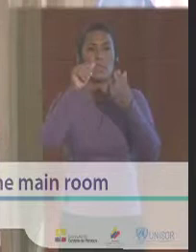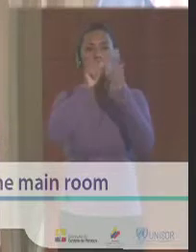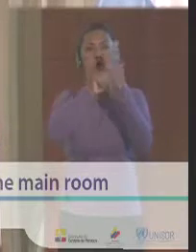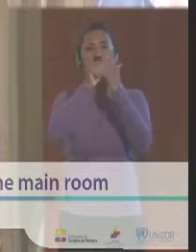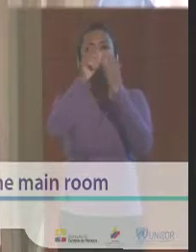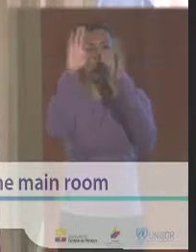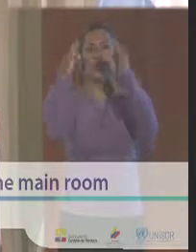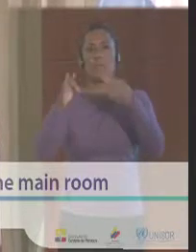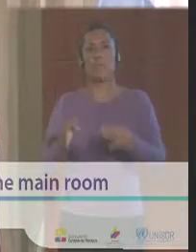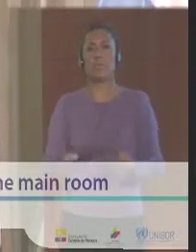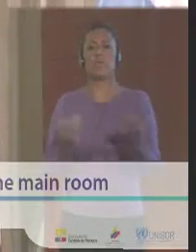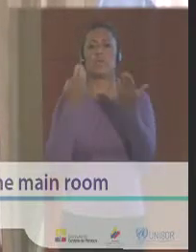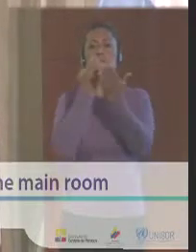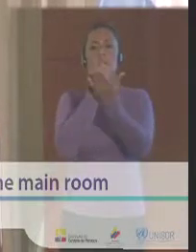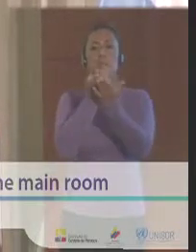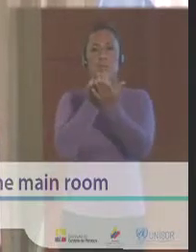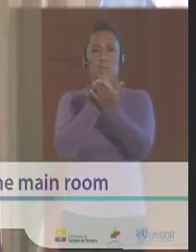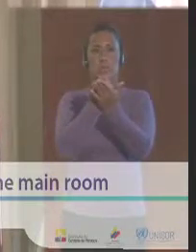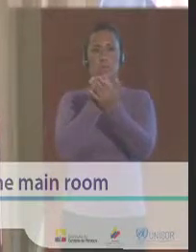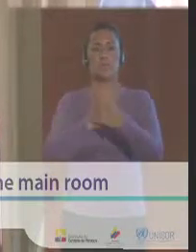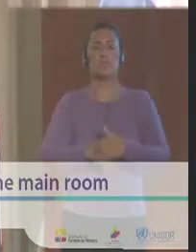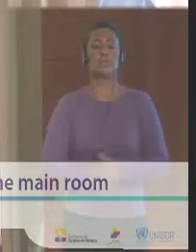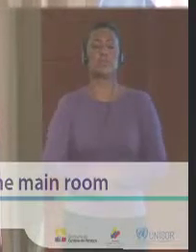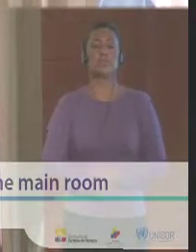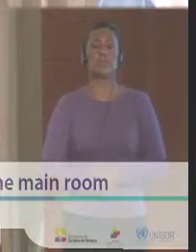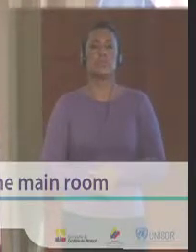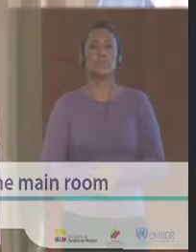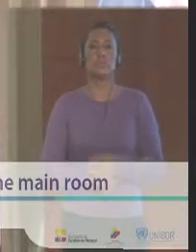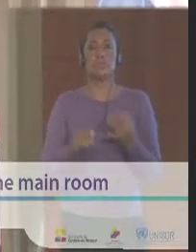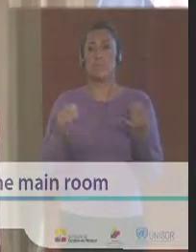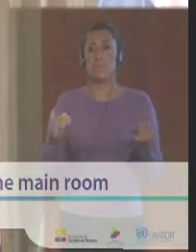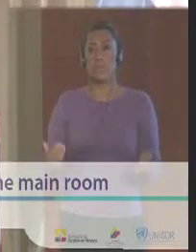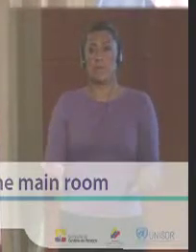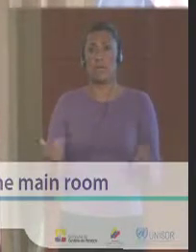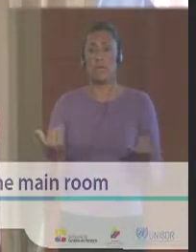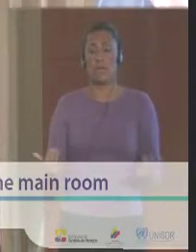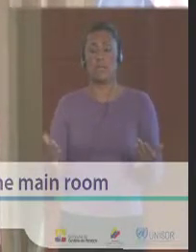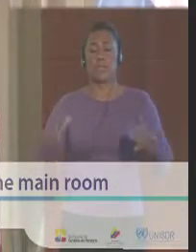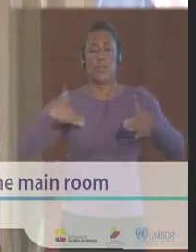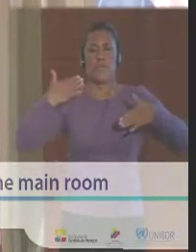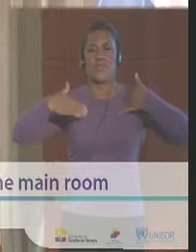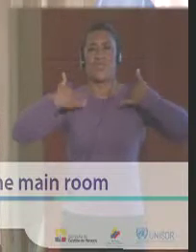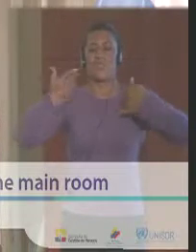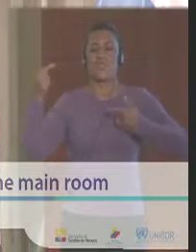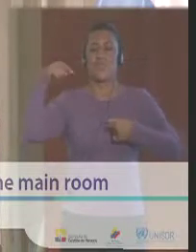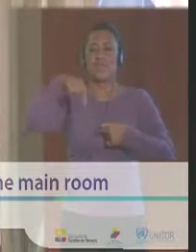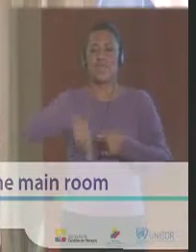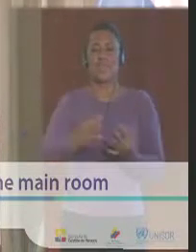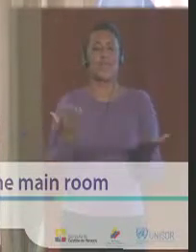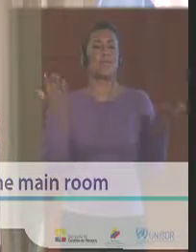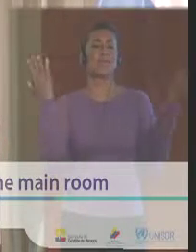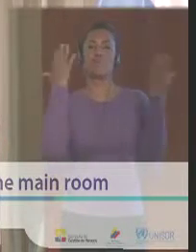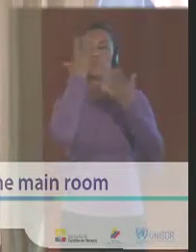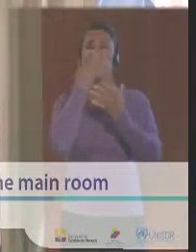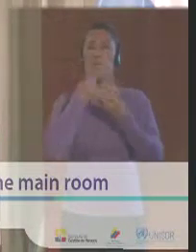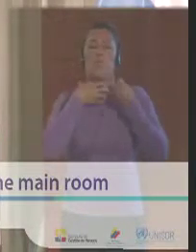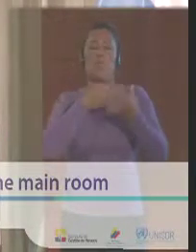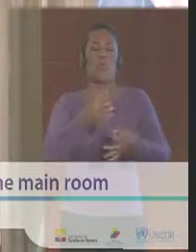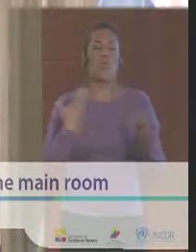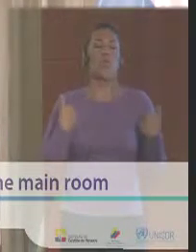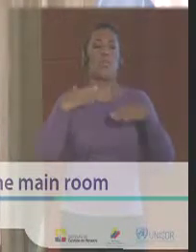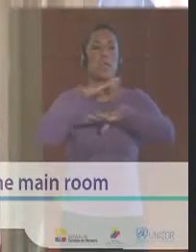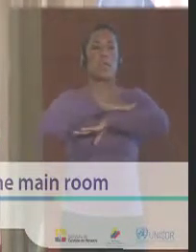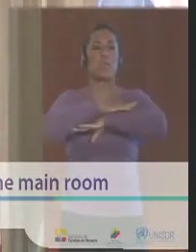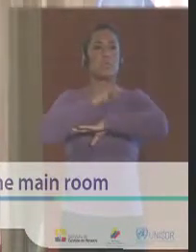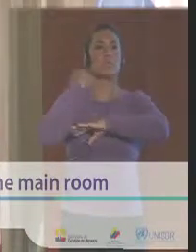Economy. We are pleased to participate in this particular meeting here. And just to place